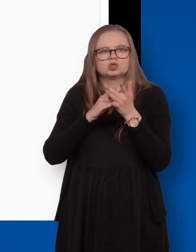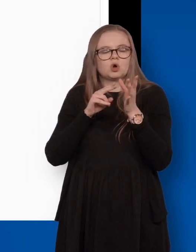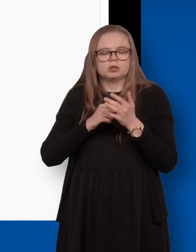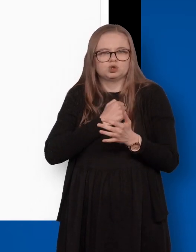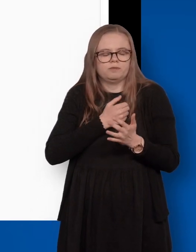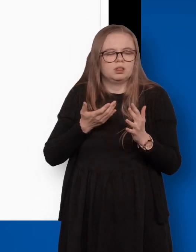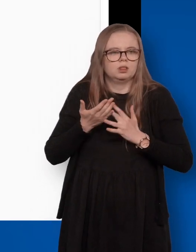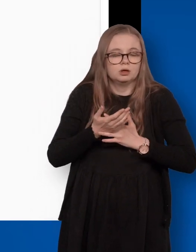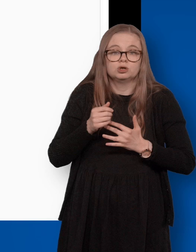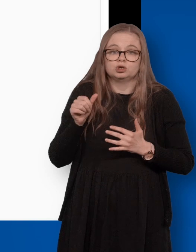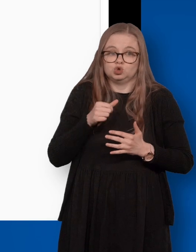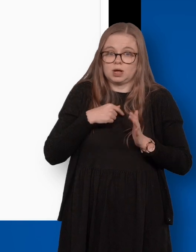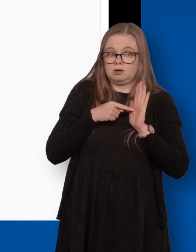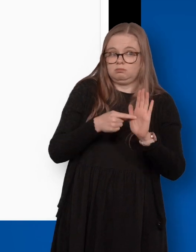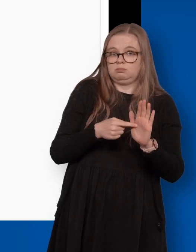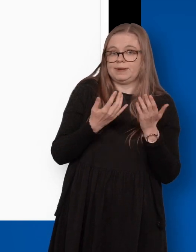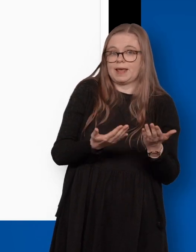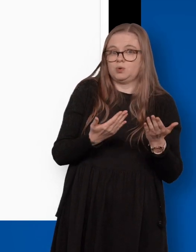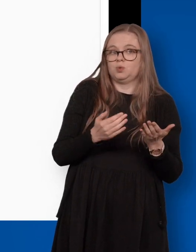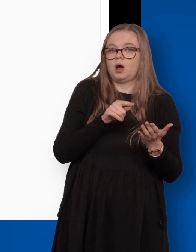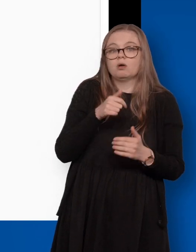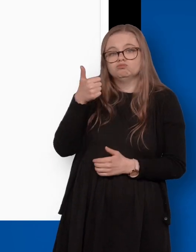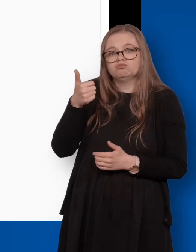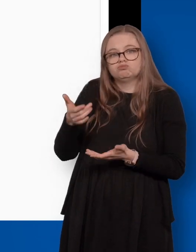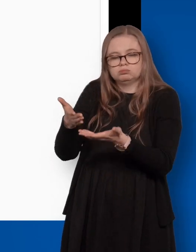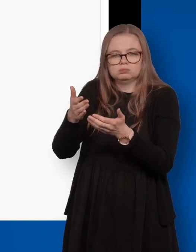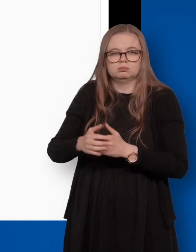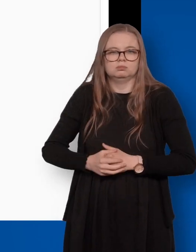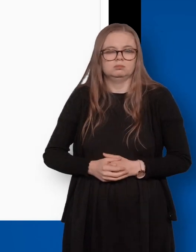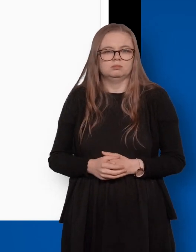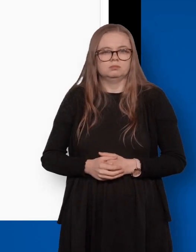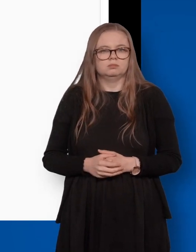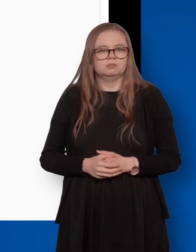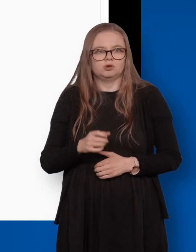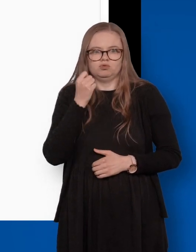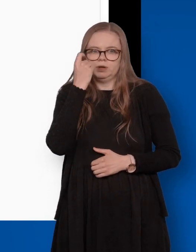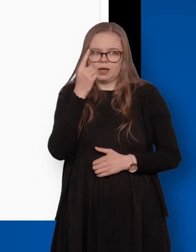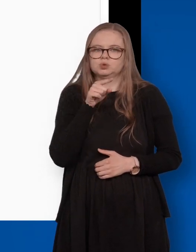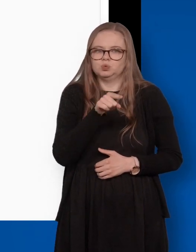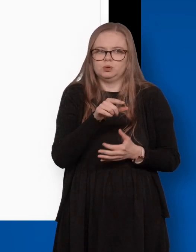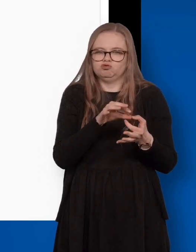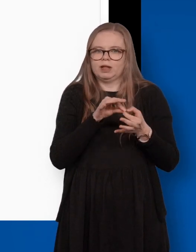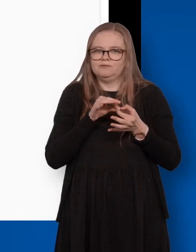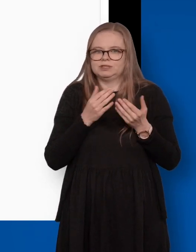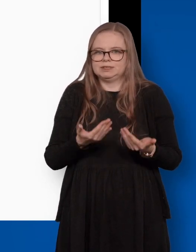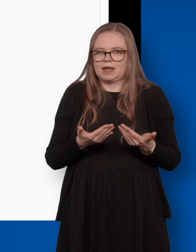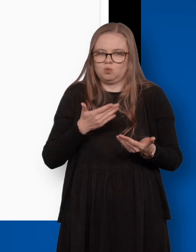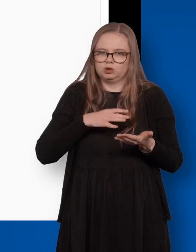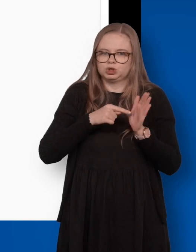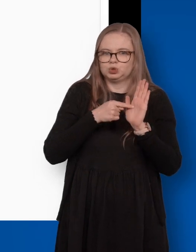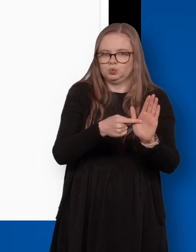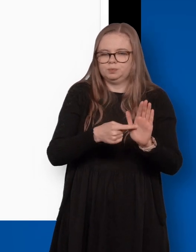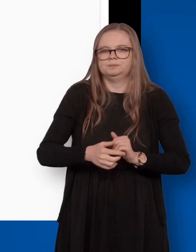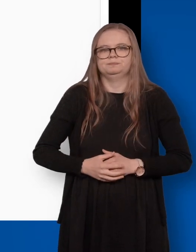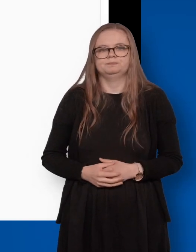demo? Sorry, Lukas, to jump in. Should I demo that quickly? Yeah, go ahead. Yeah, sorry, I just realized this is very, very relevant. So